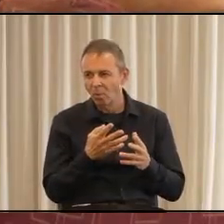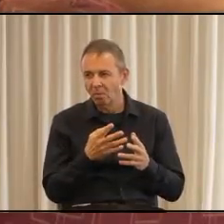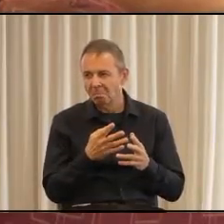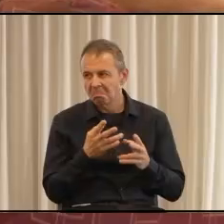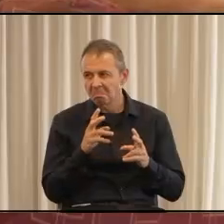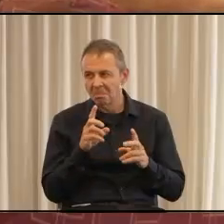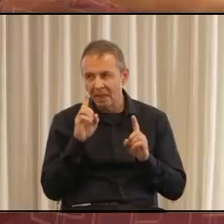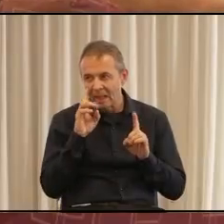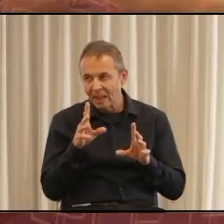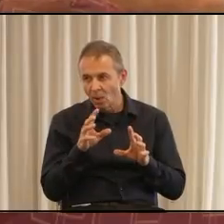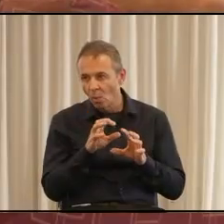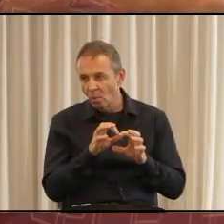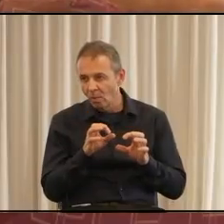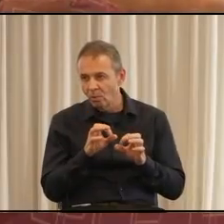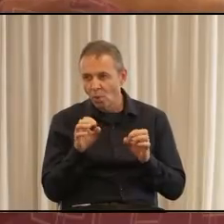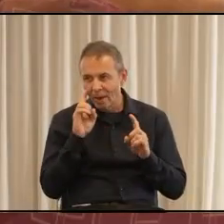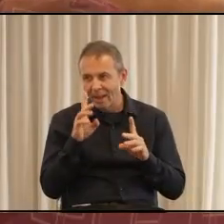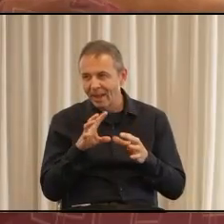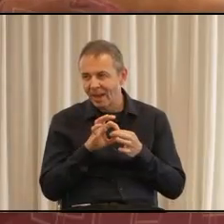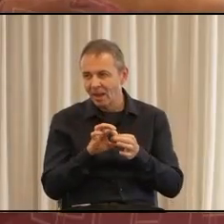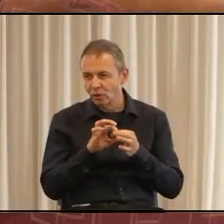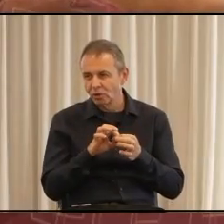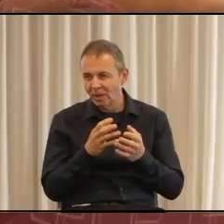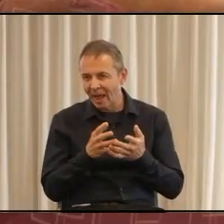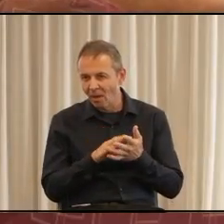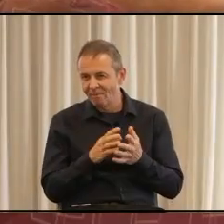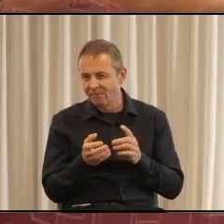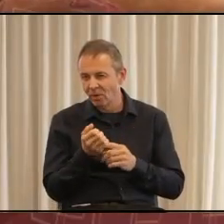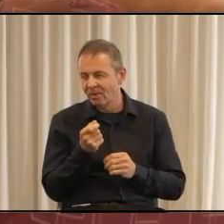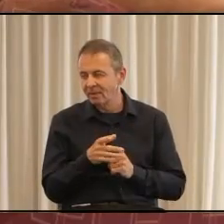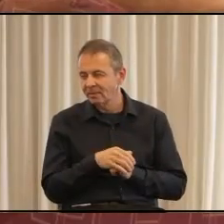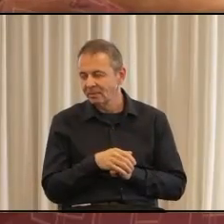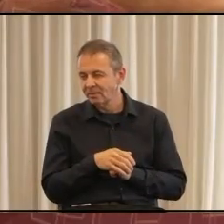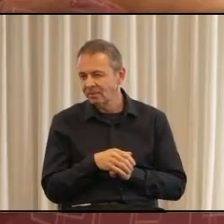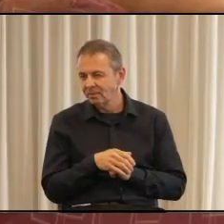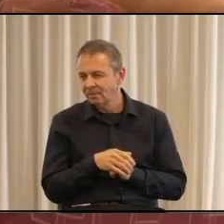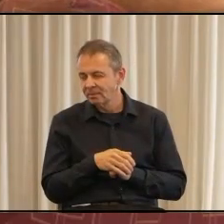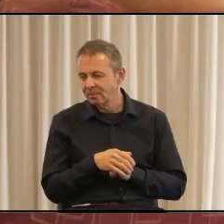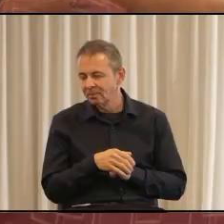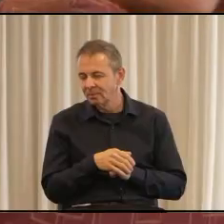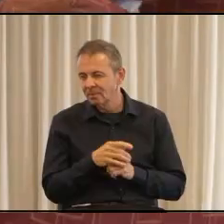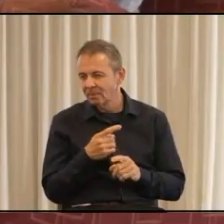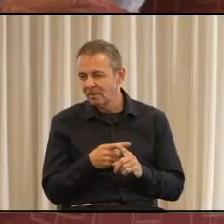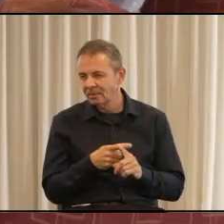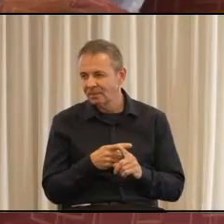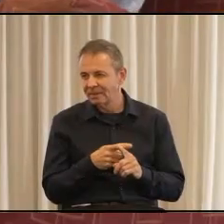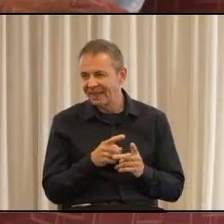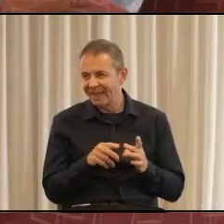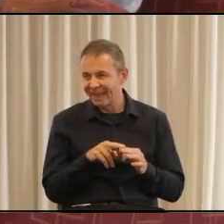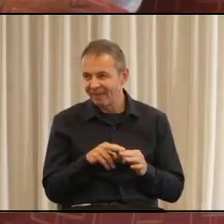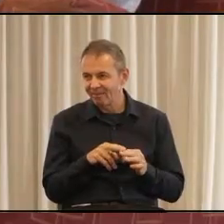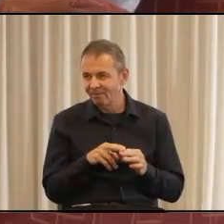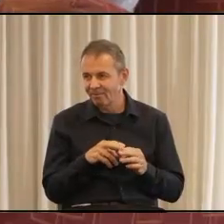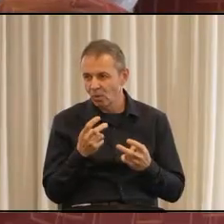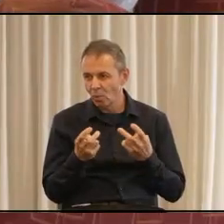of looked out for those opportunities. And also then there's that element of, if you're looking out for others to